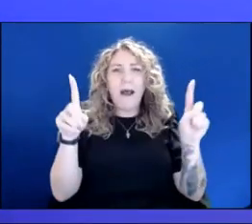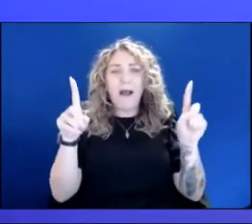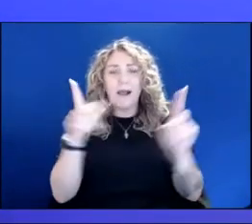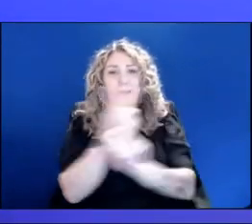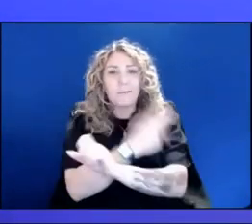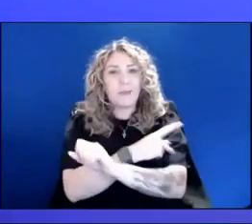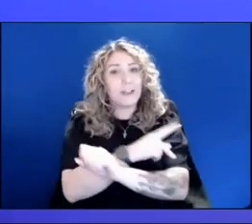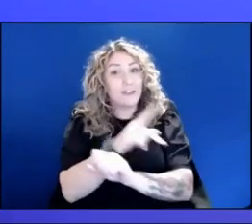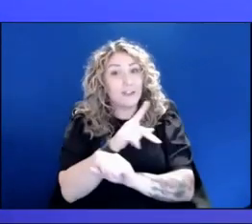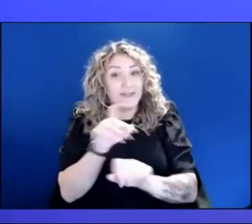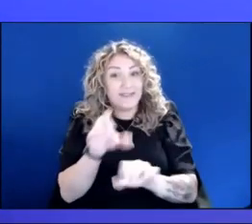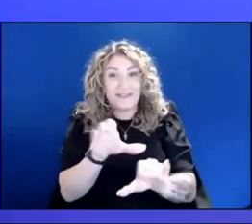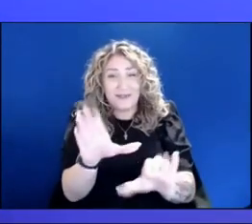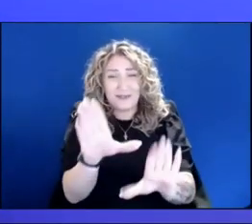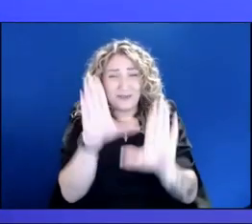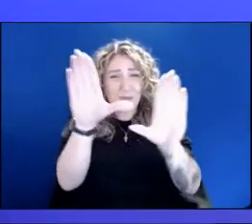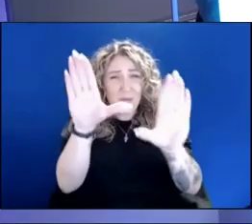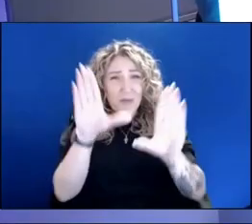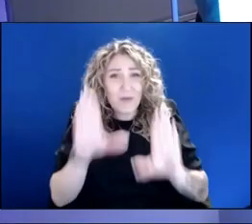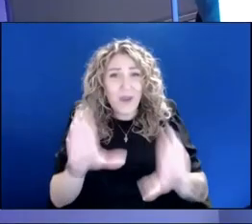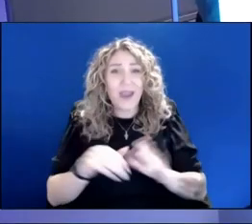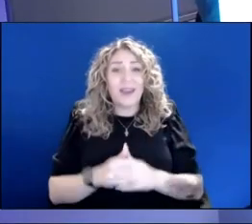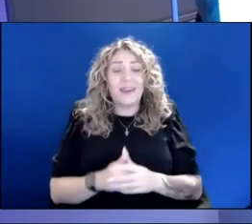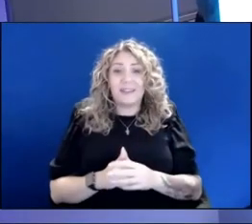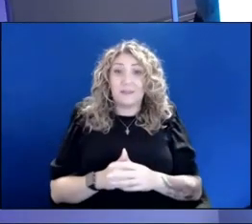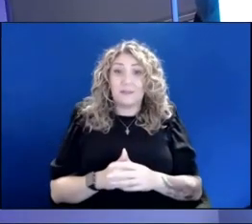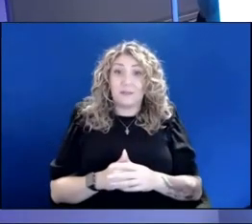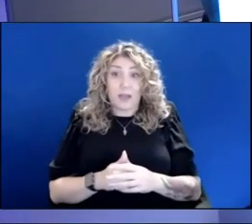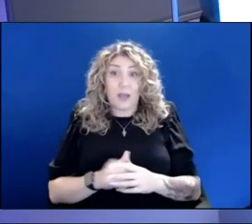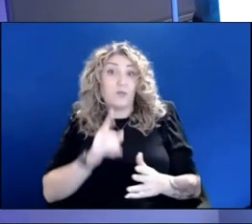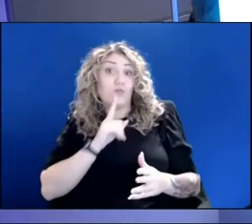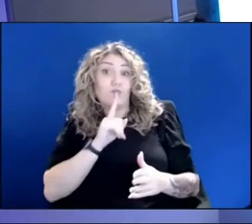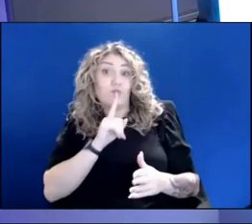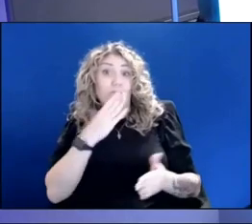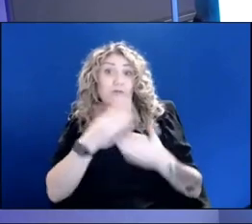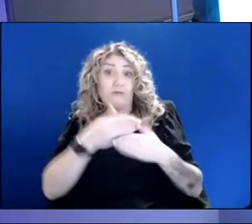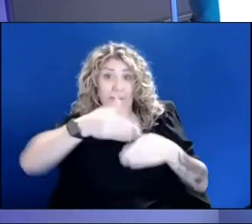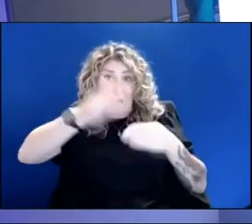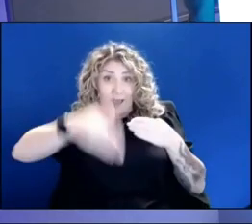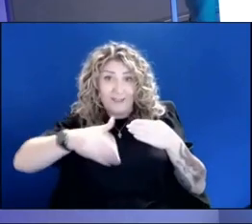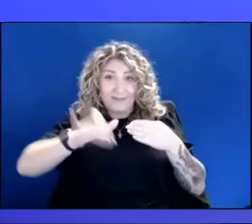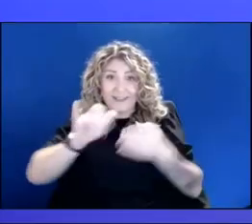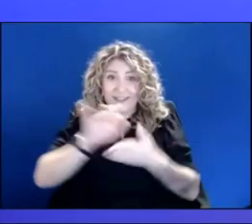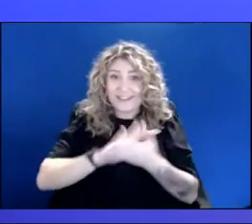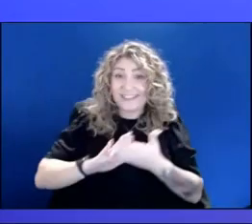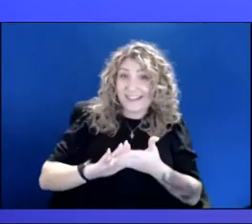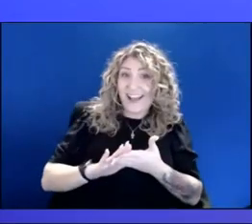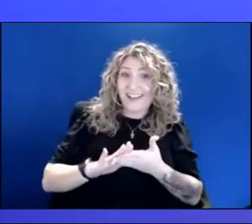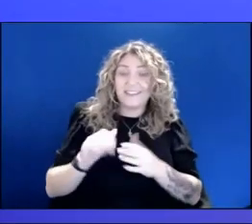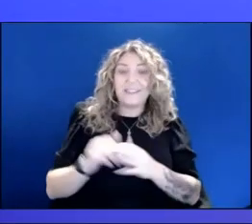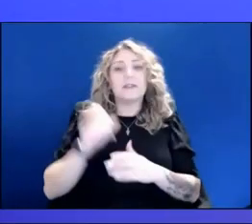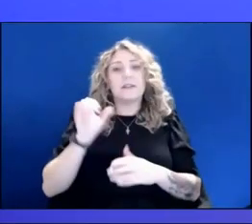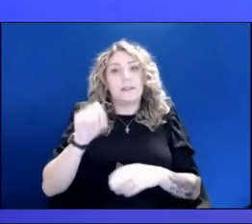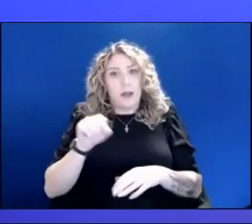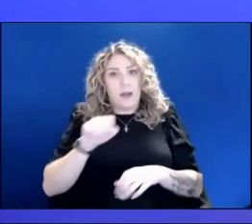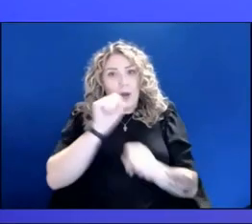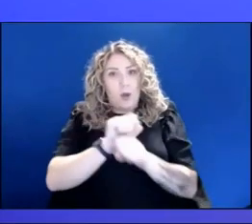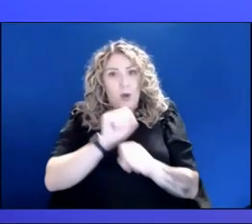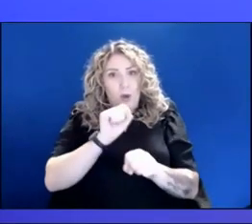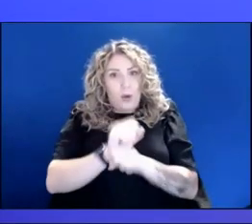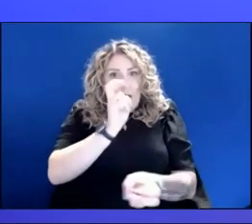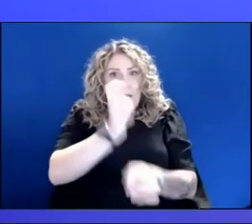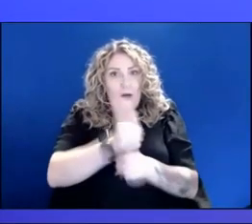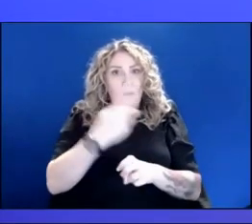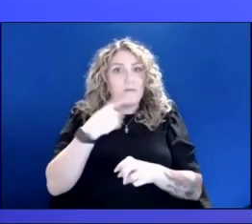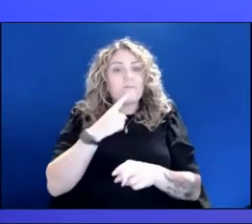it's nice to see. Usually very good outcomes. Yeah, I mean, that's nice. That we work hard to have good outcomes. But it's,